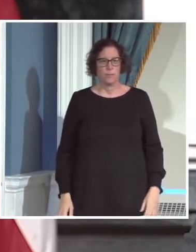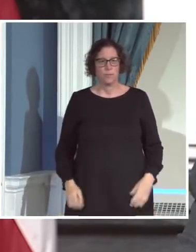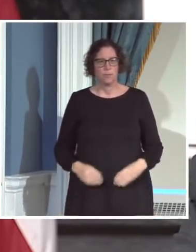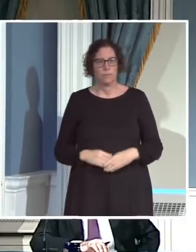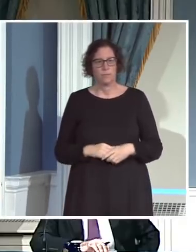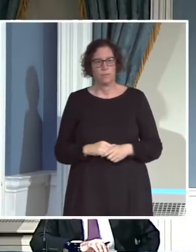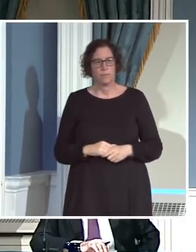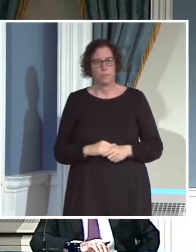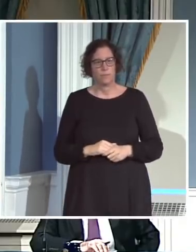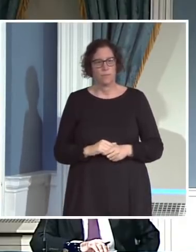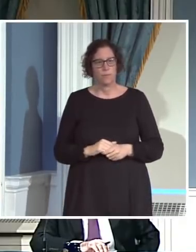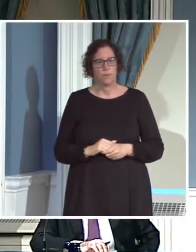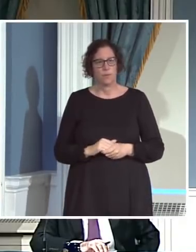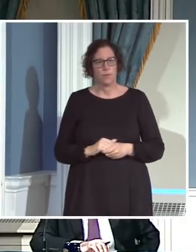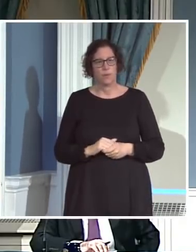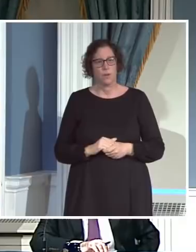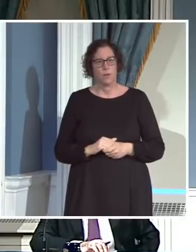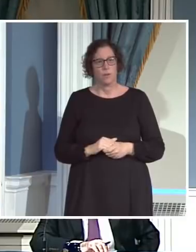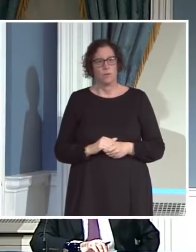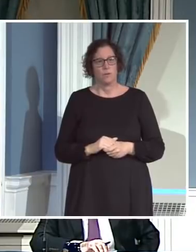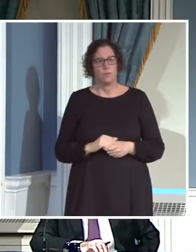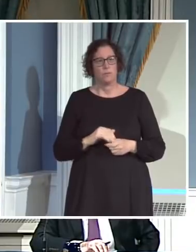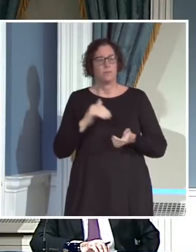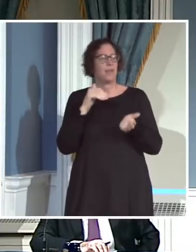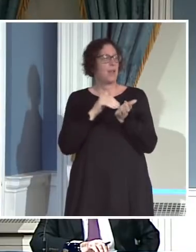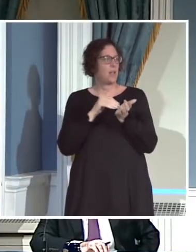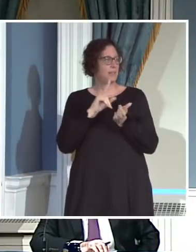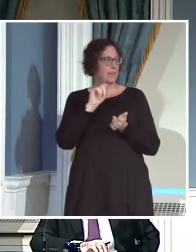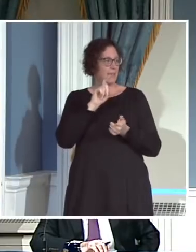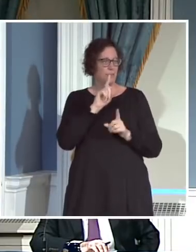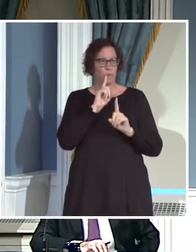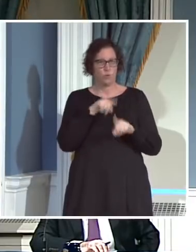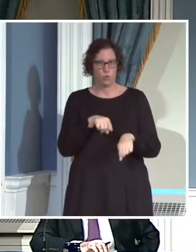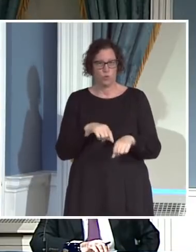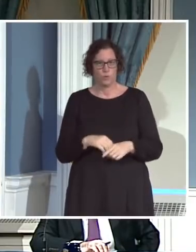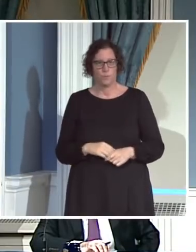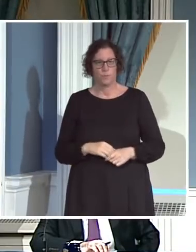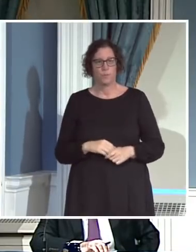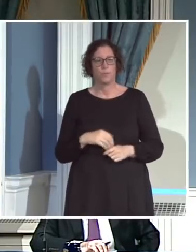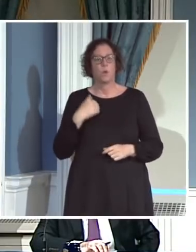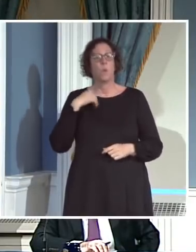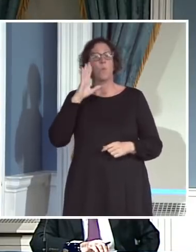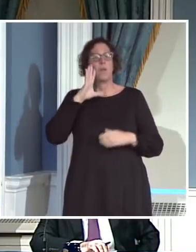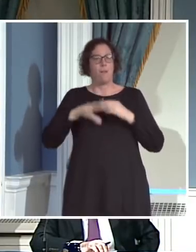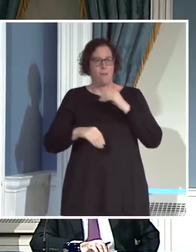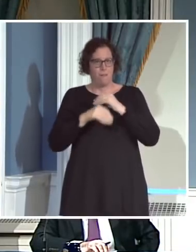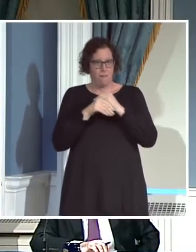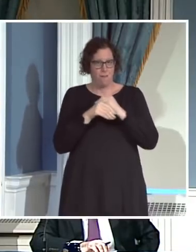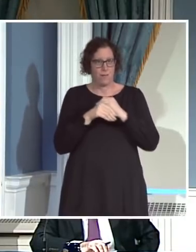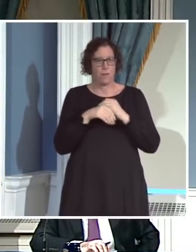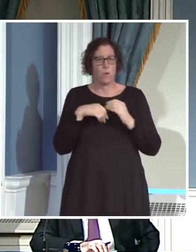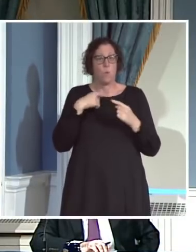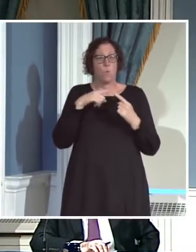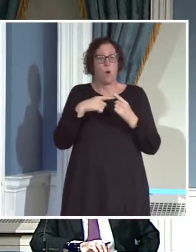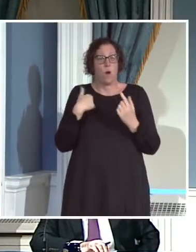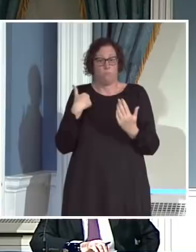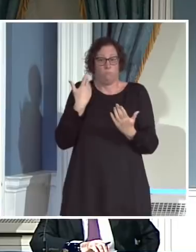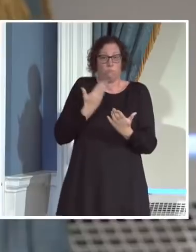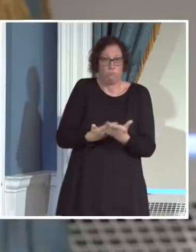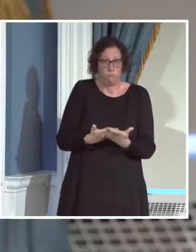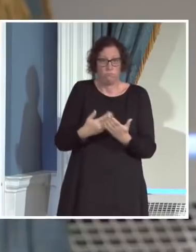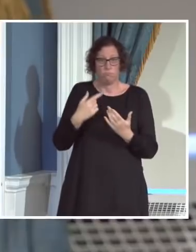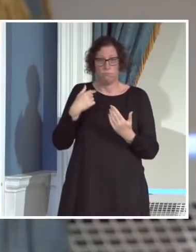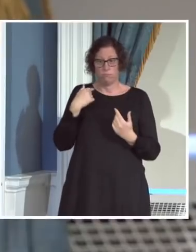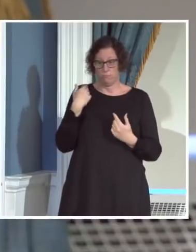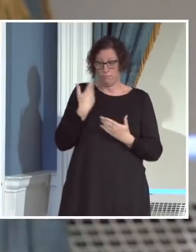country. Mitch? I would just add, Mr. Mayor, that when I first came to New York City, healthcare consultants told me my